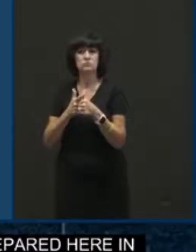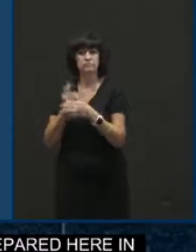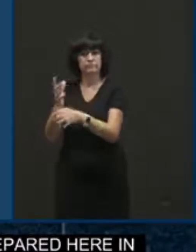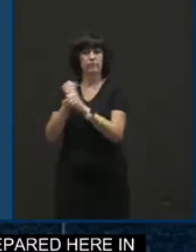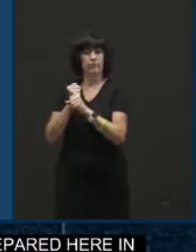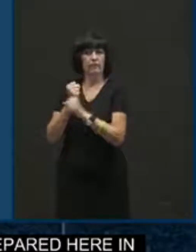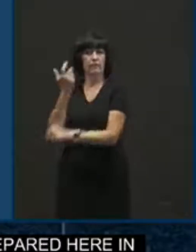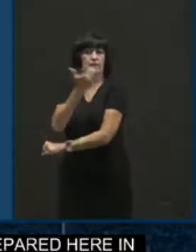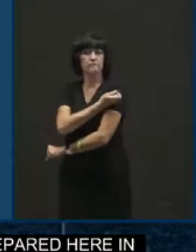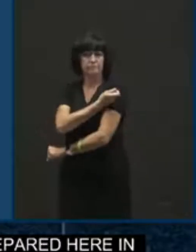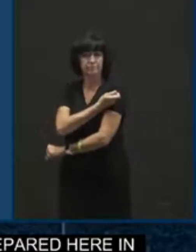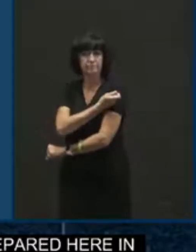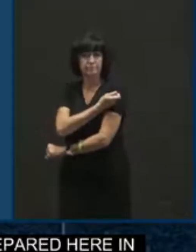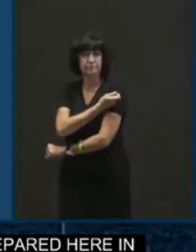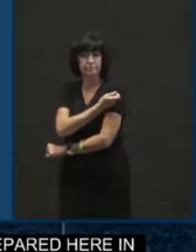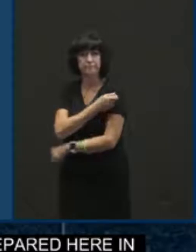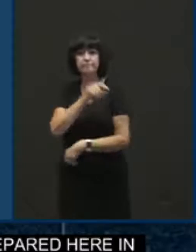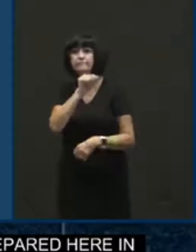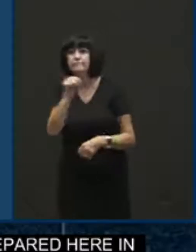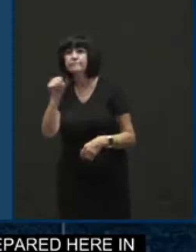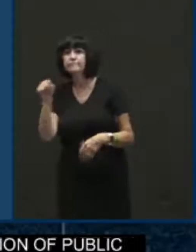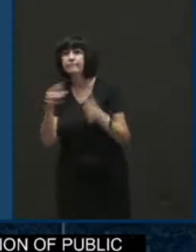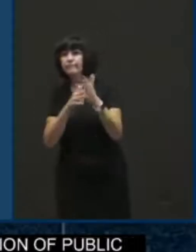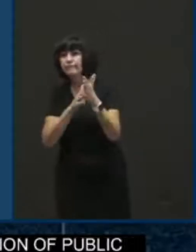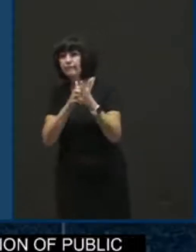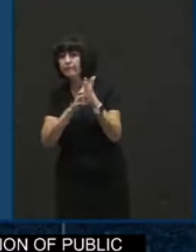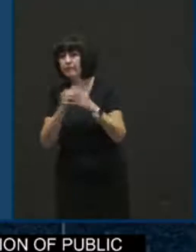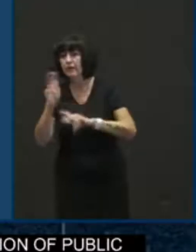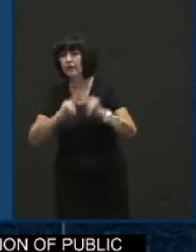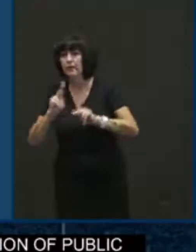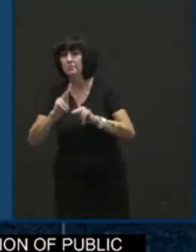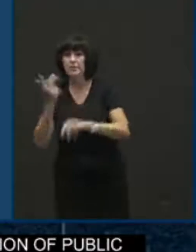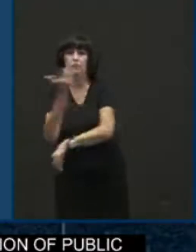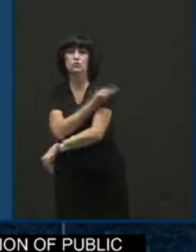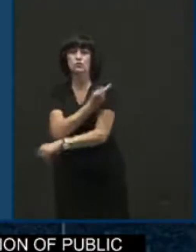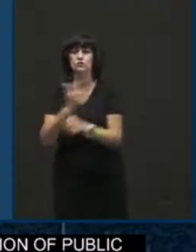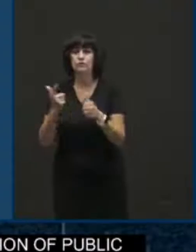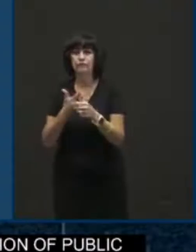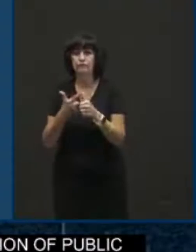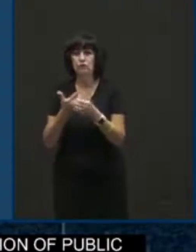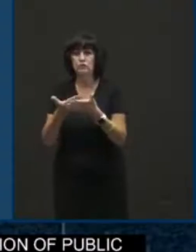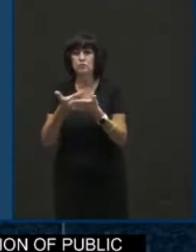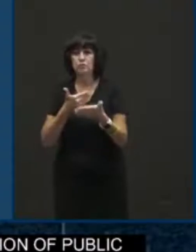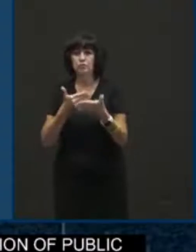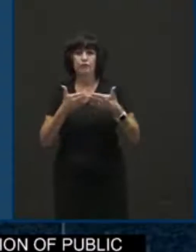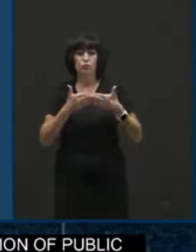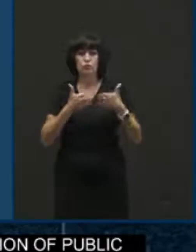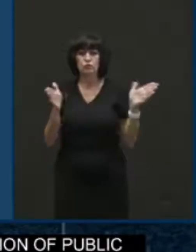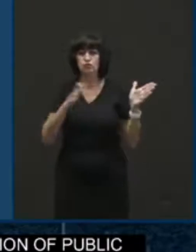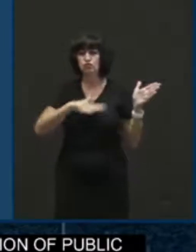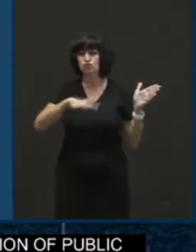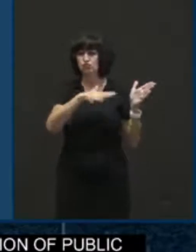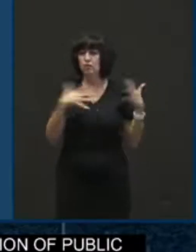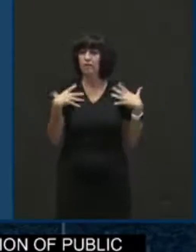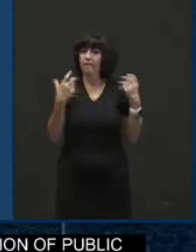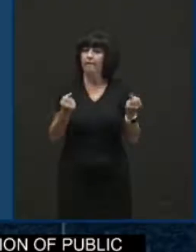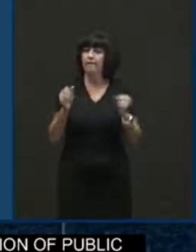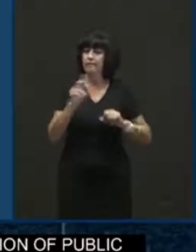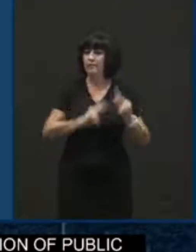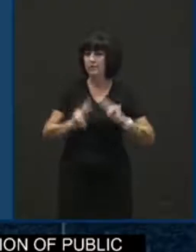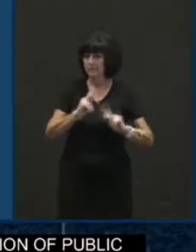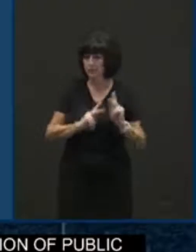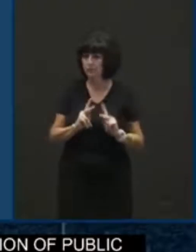will be targeted, and that'll continue on for months. And then the return of colder weather does present a lot of challenges because we're moving a